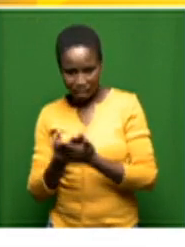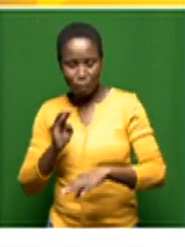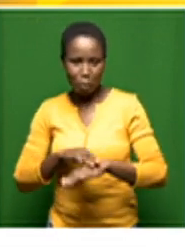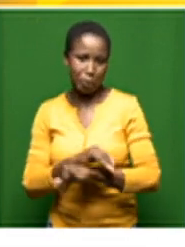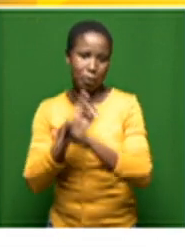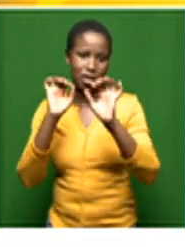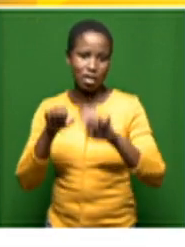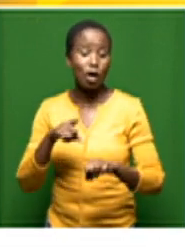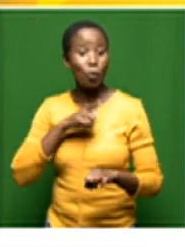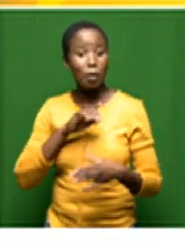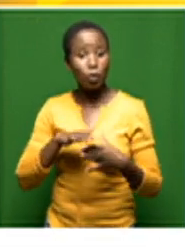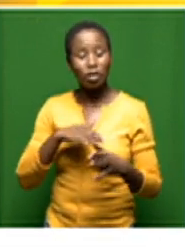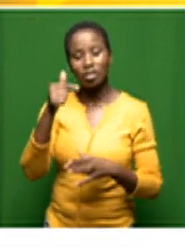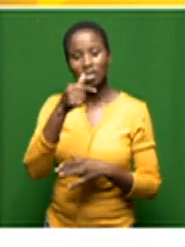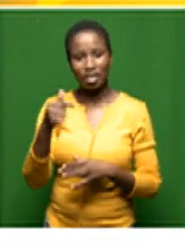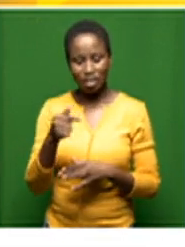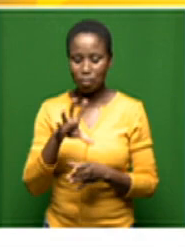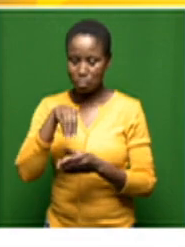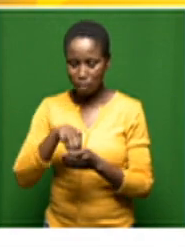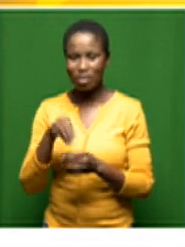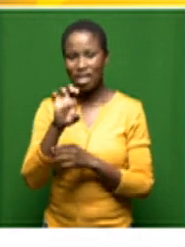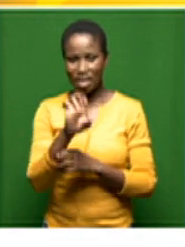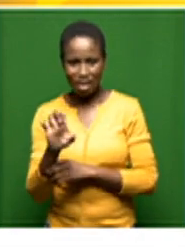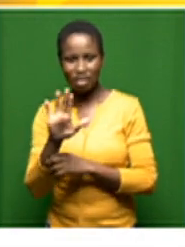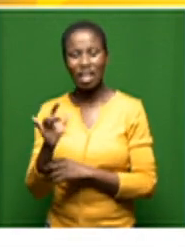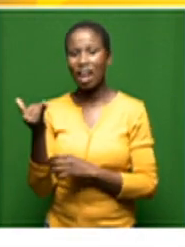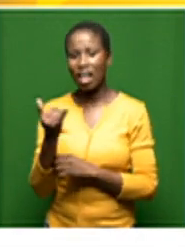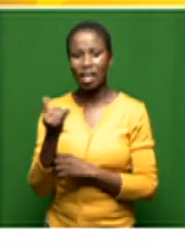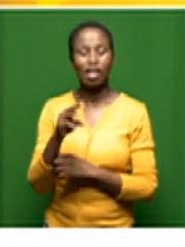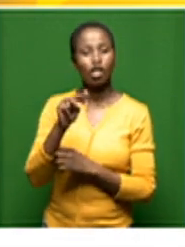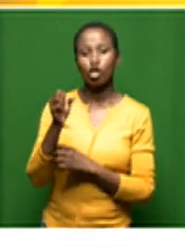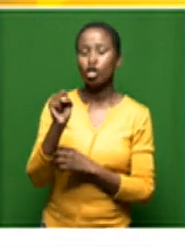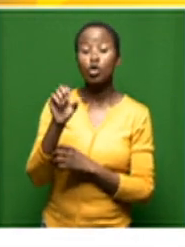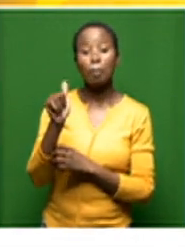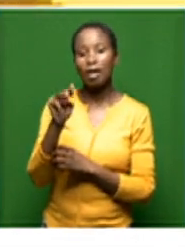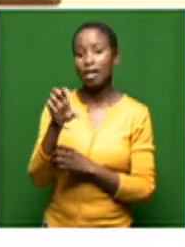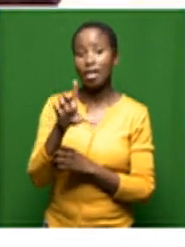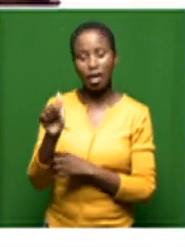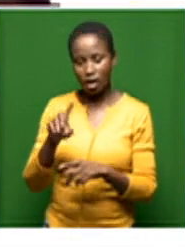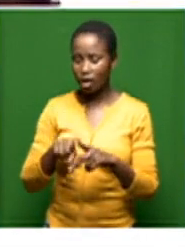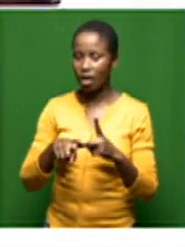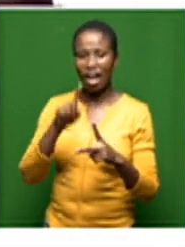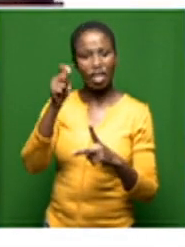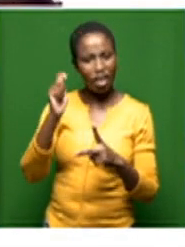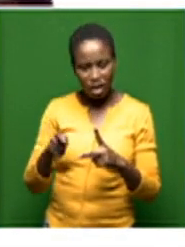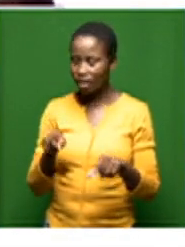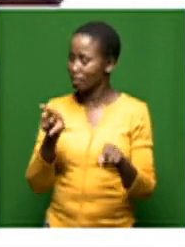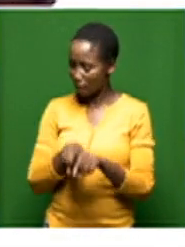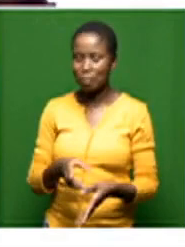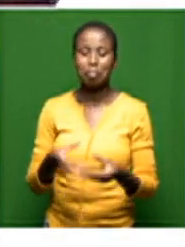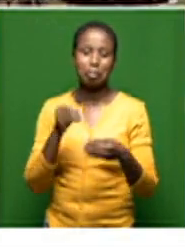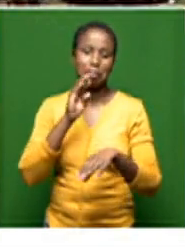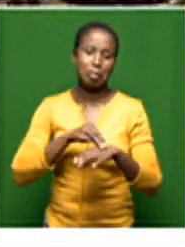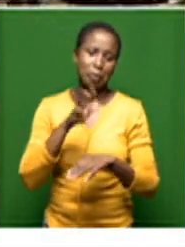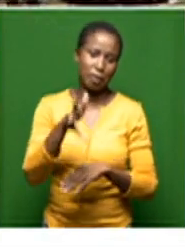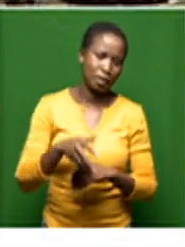also part of East Africa region, you know, Somalia, Kenya, you might experience similar problems. Mm-hmm. I